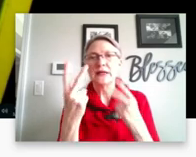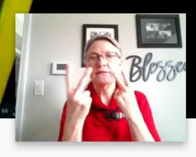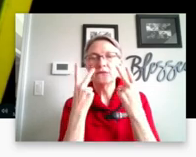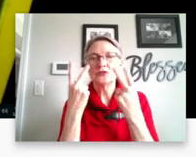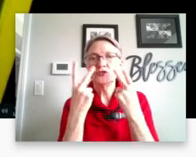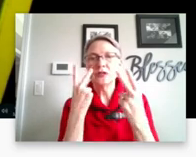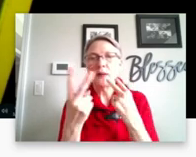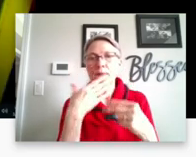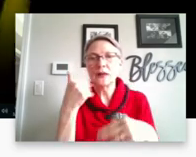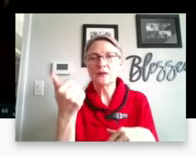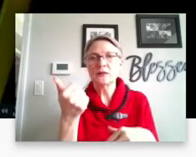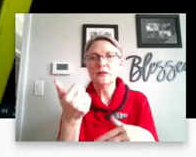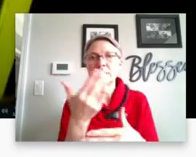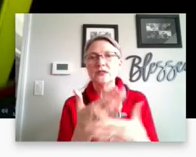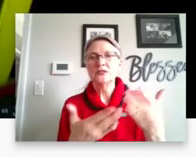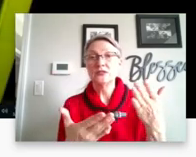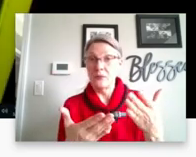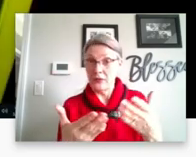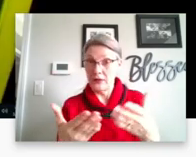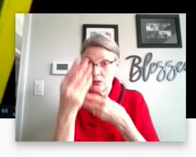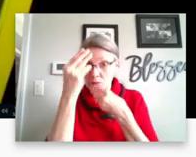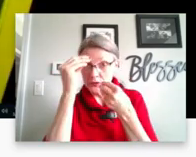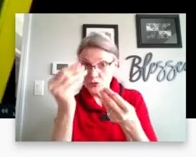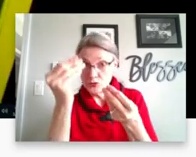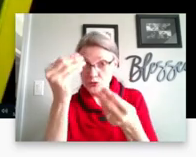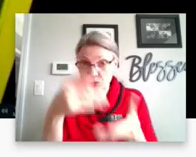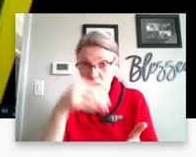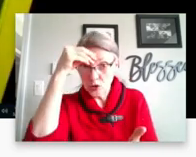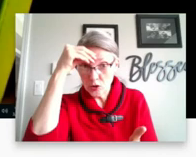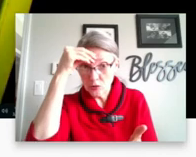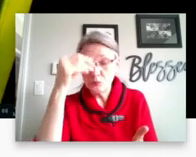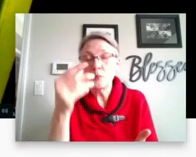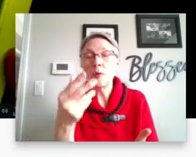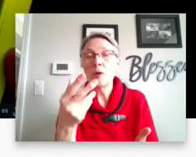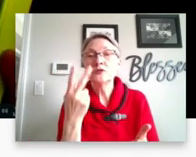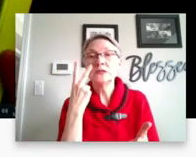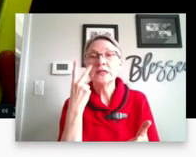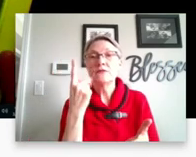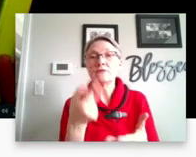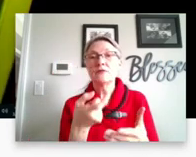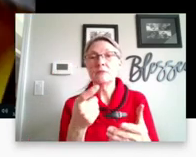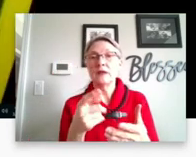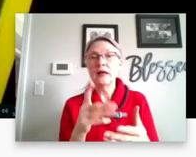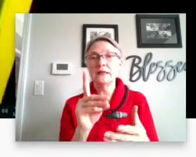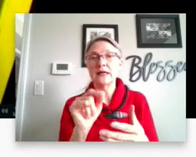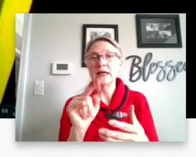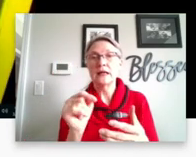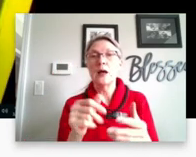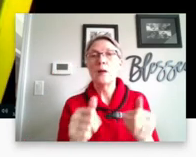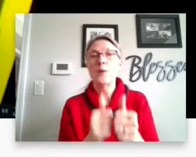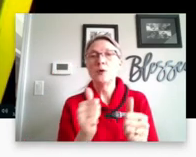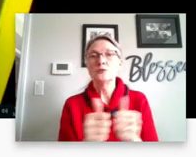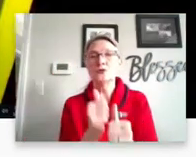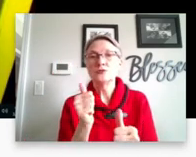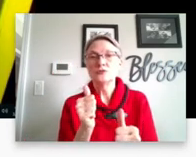better. So some of the takeaways that I just mentioned here about what we can see from this data is that most